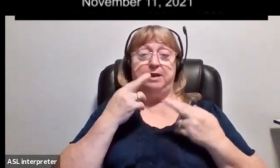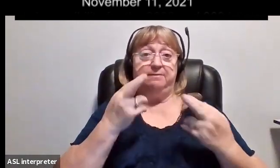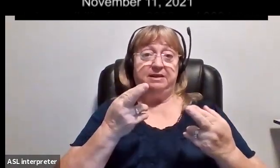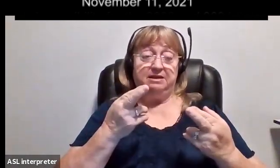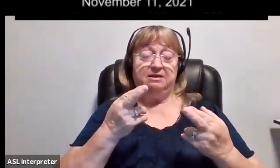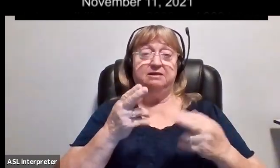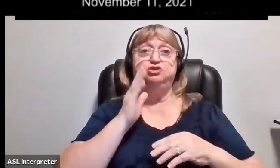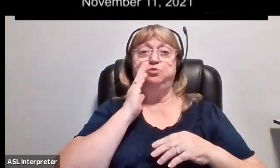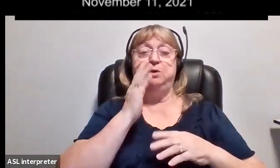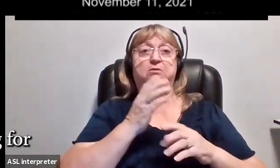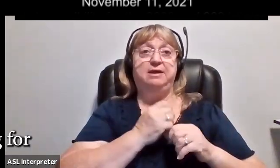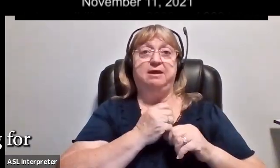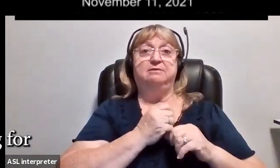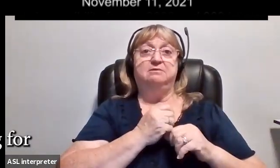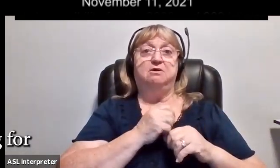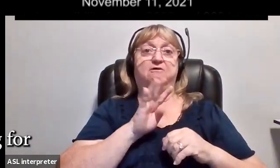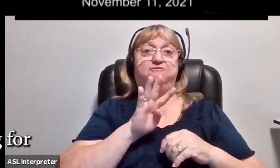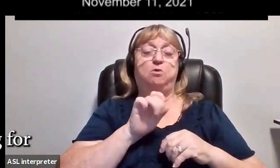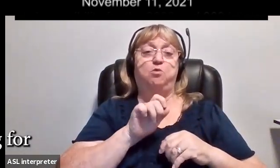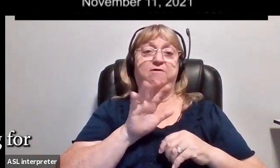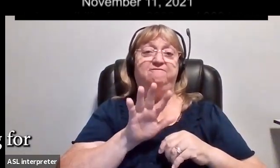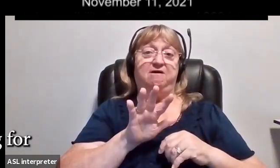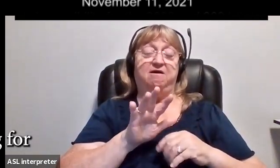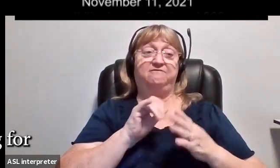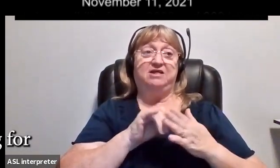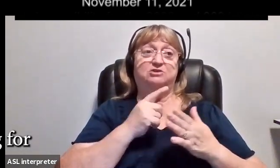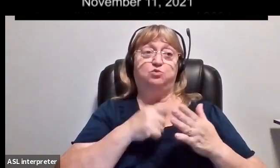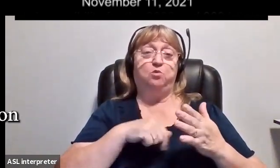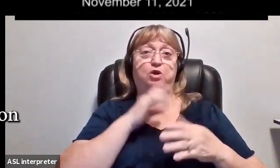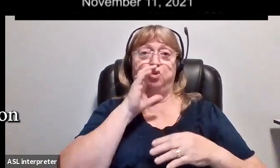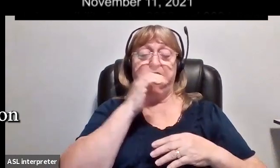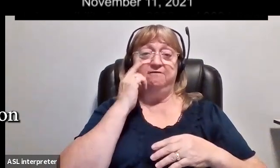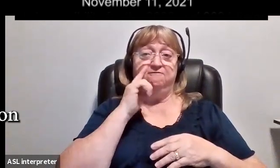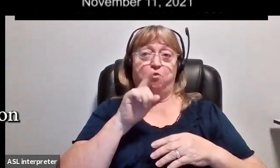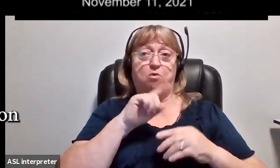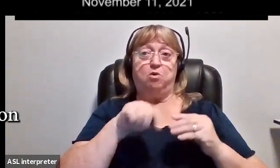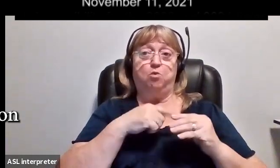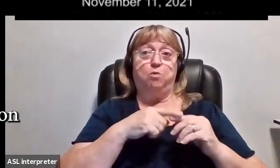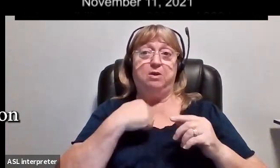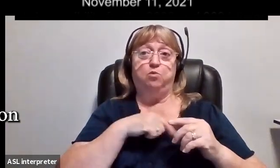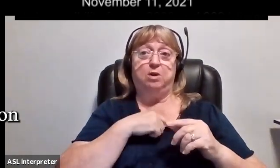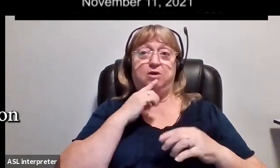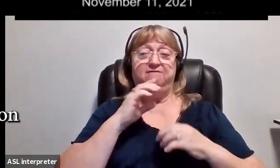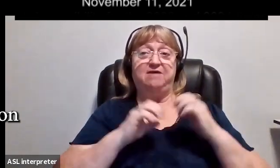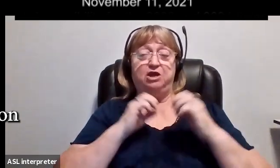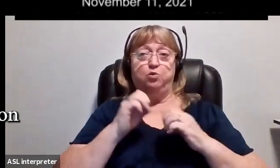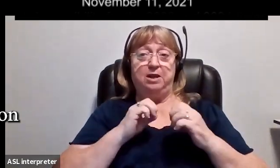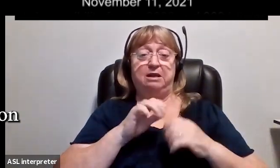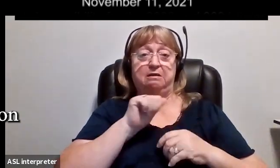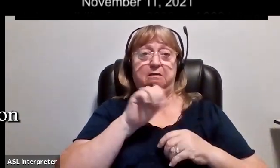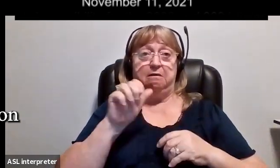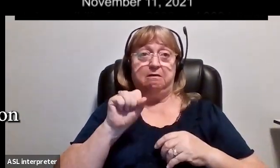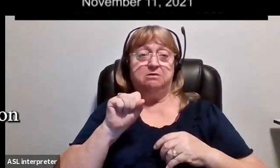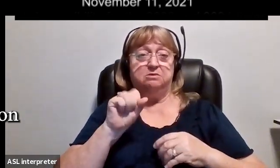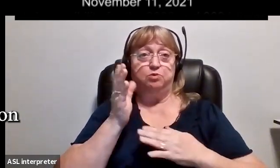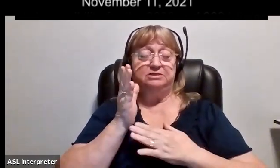you're going to get to 4.5 is what we're going to be looking for when we're evaluating AA presentations